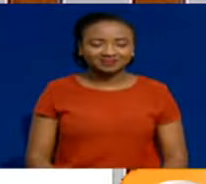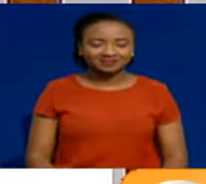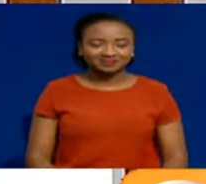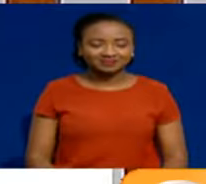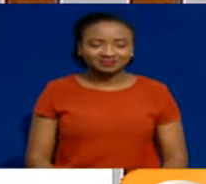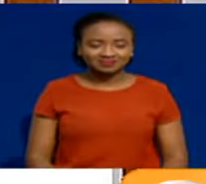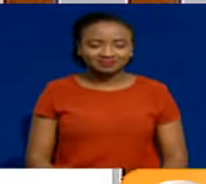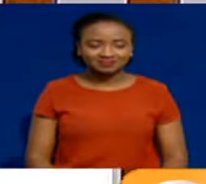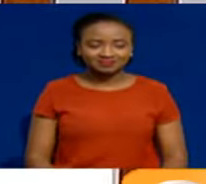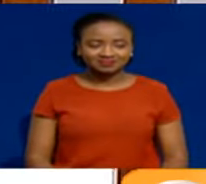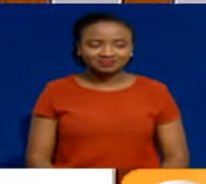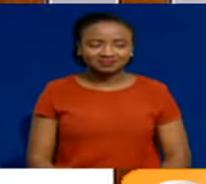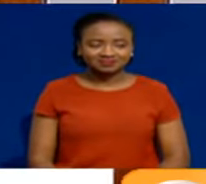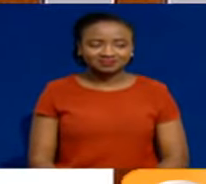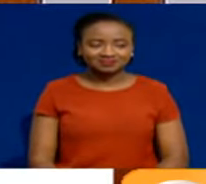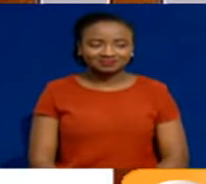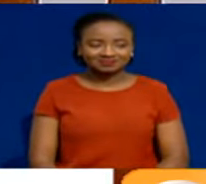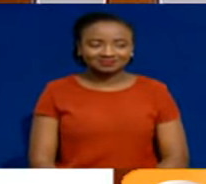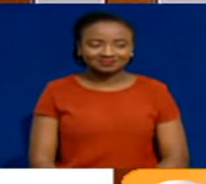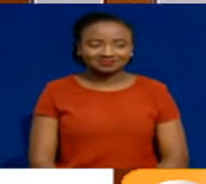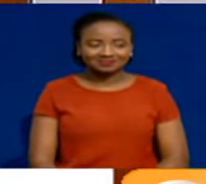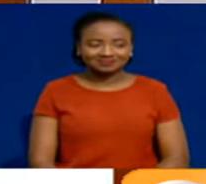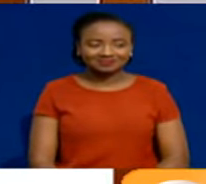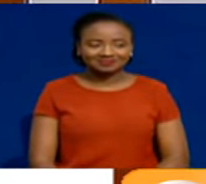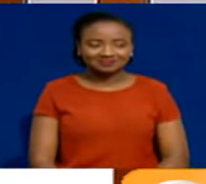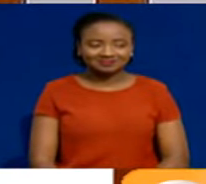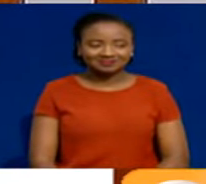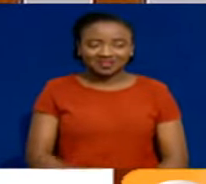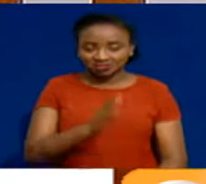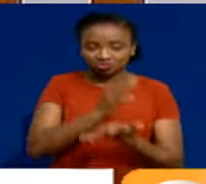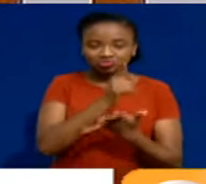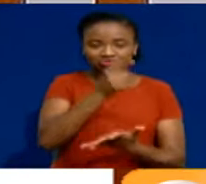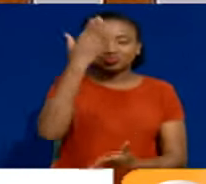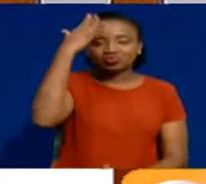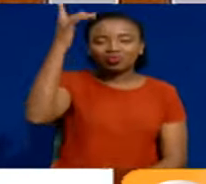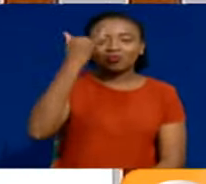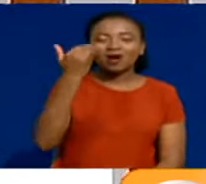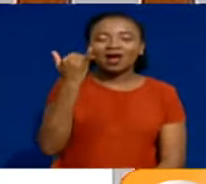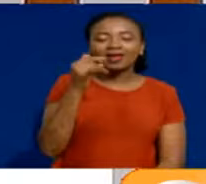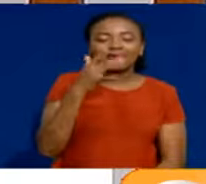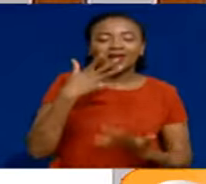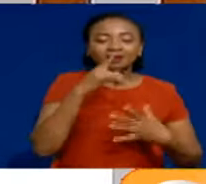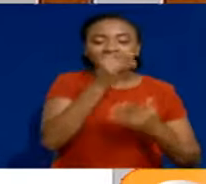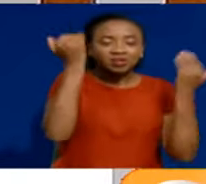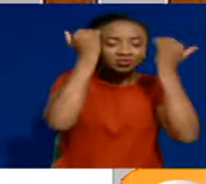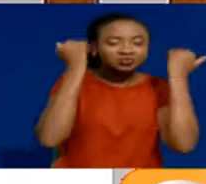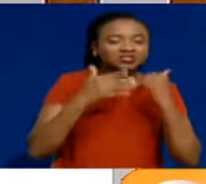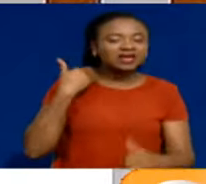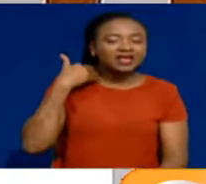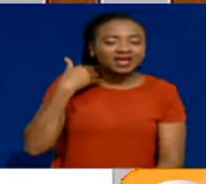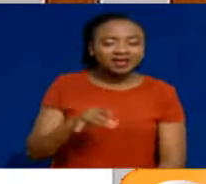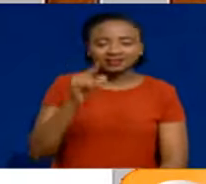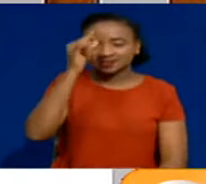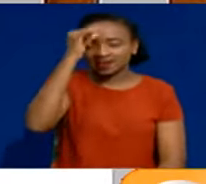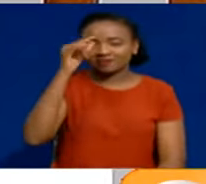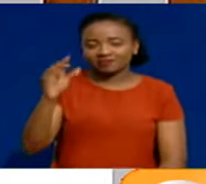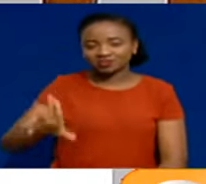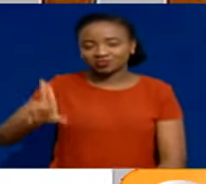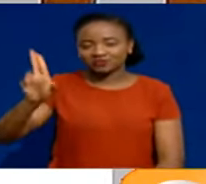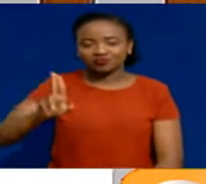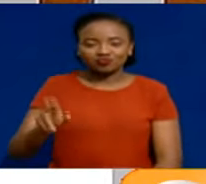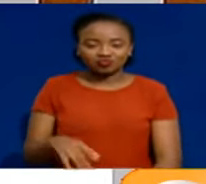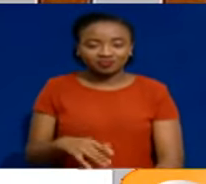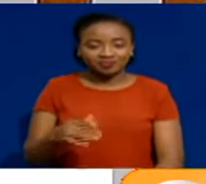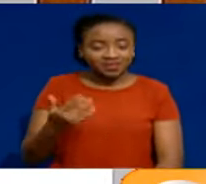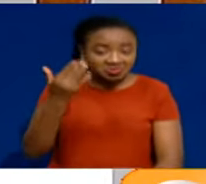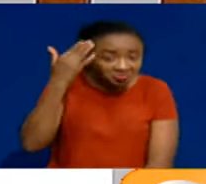You are not from heaven. You should be able to know why do they hate the government of President Uhuru. Why? Ask yourself.